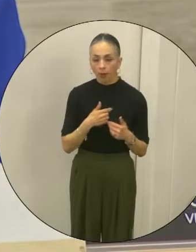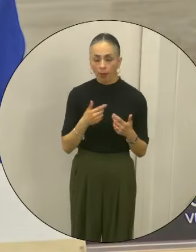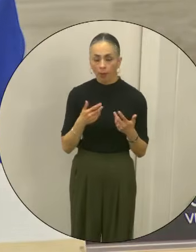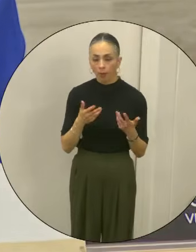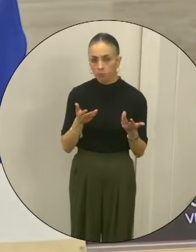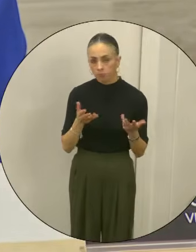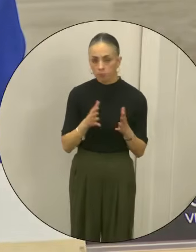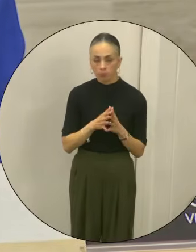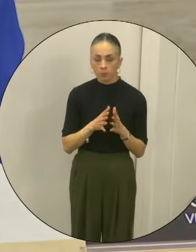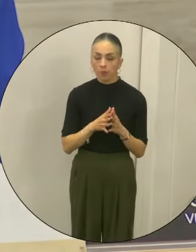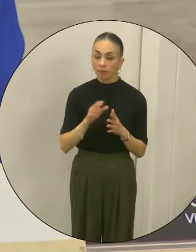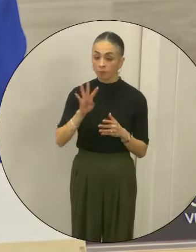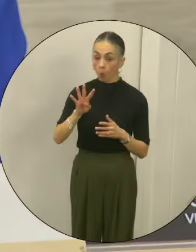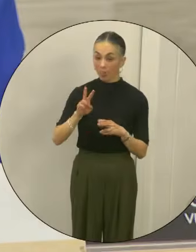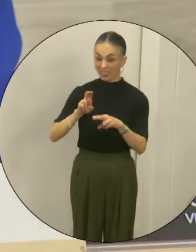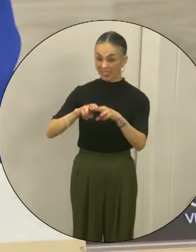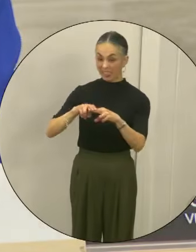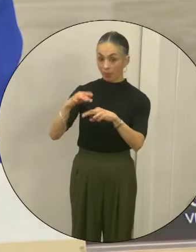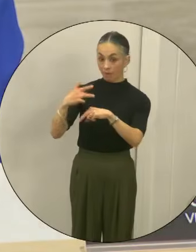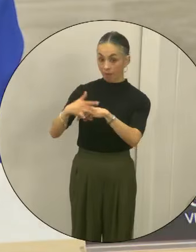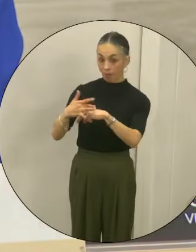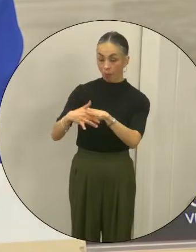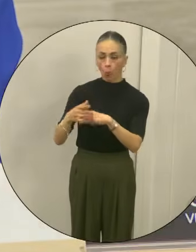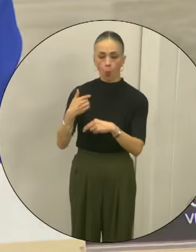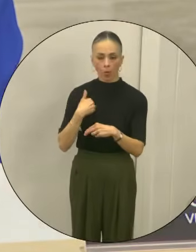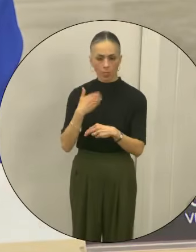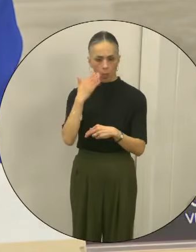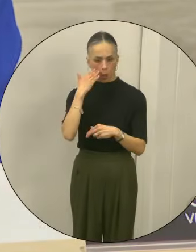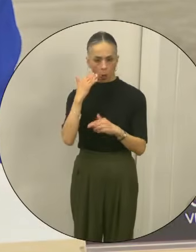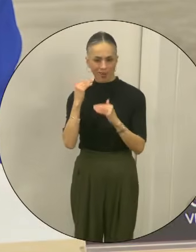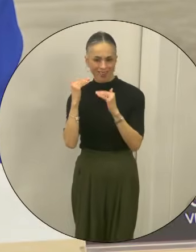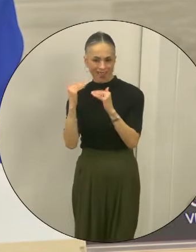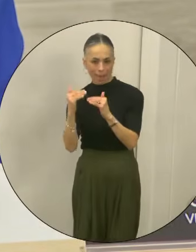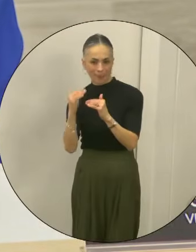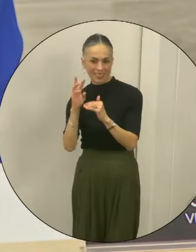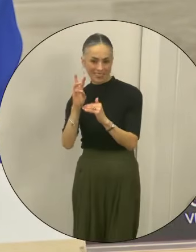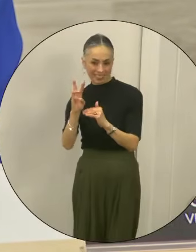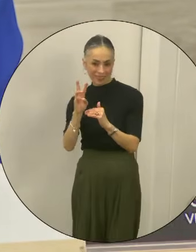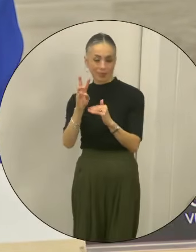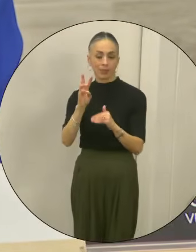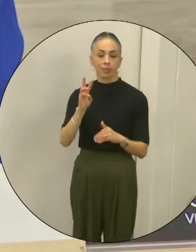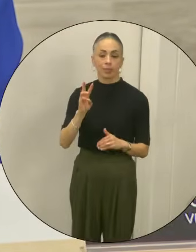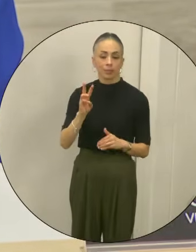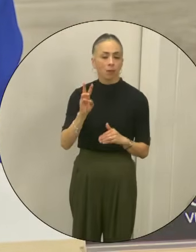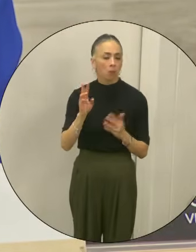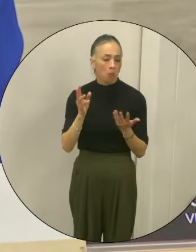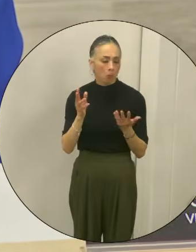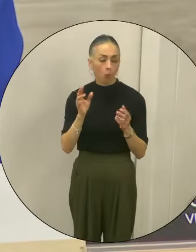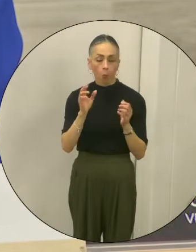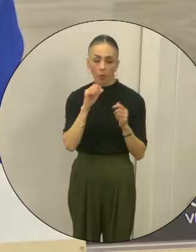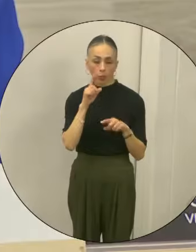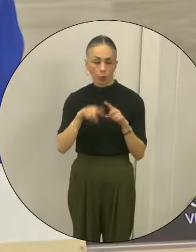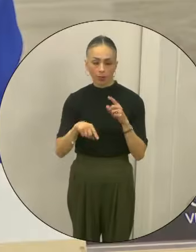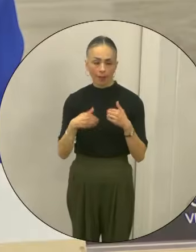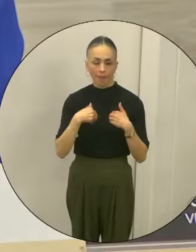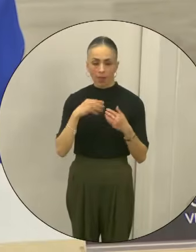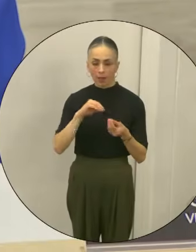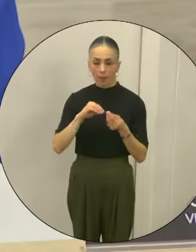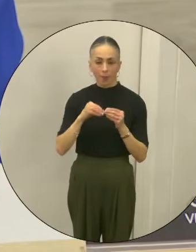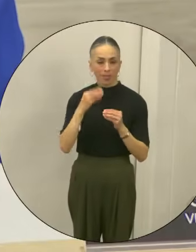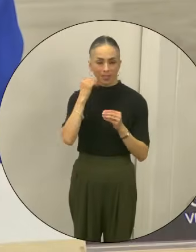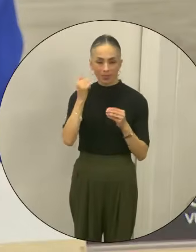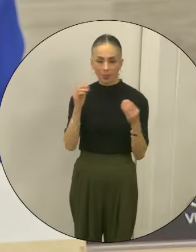4 seats available, so we know that the gap is 6, right? we couldn't have that number because there is